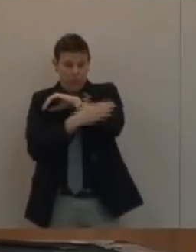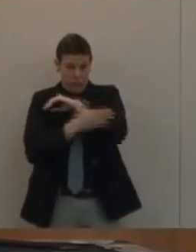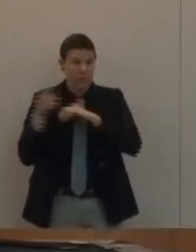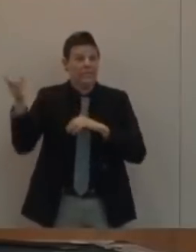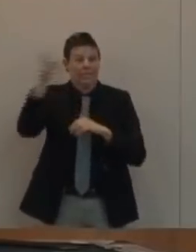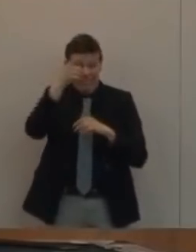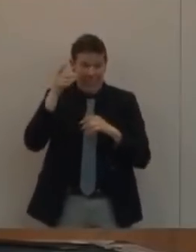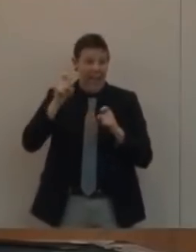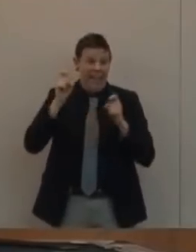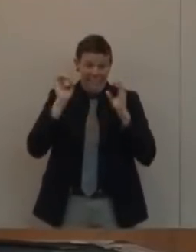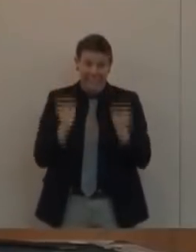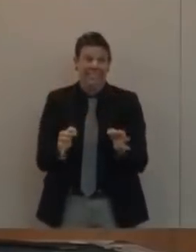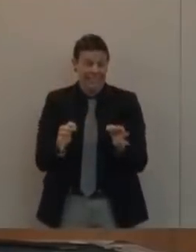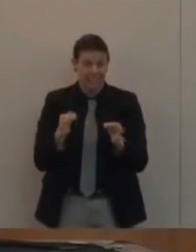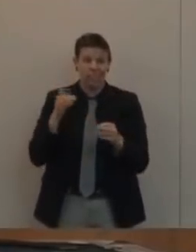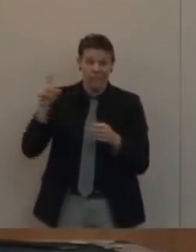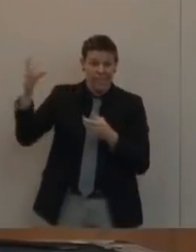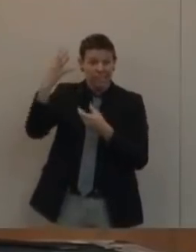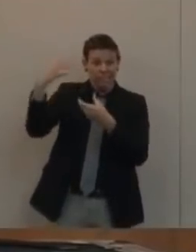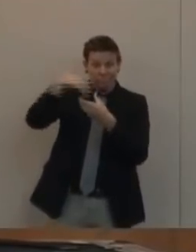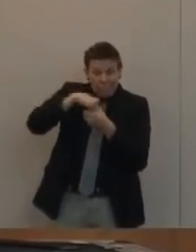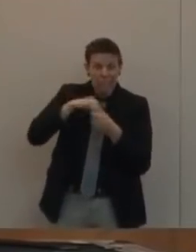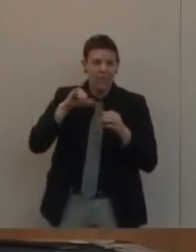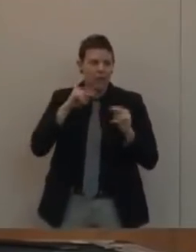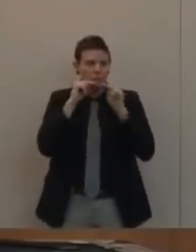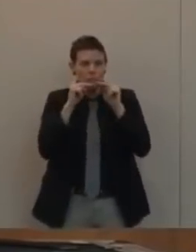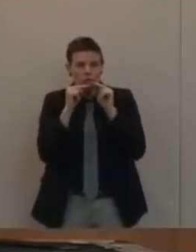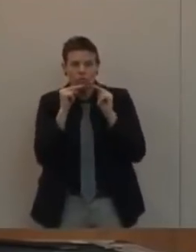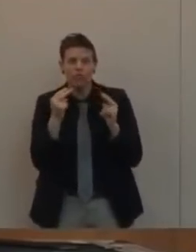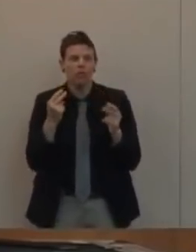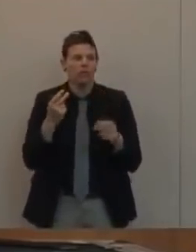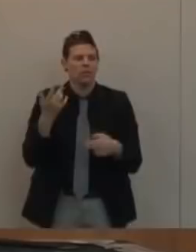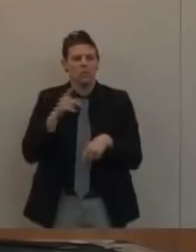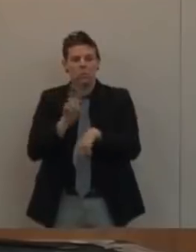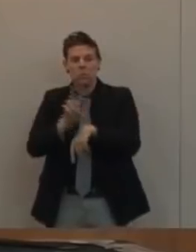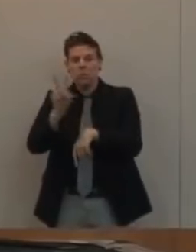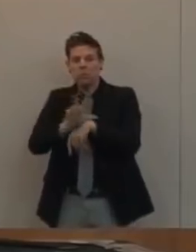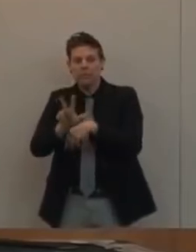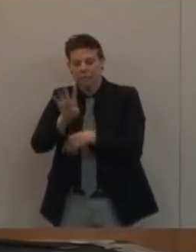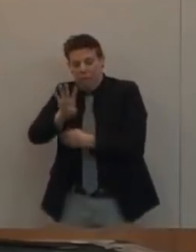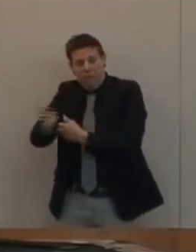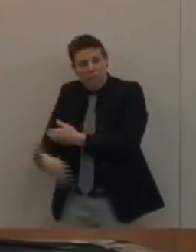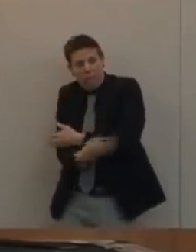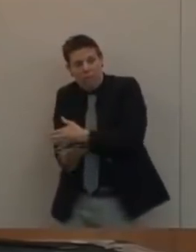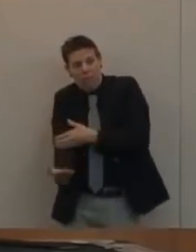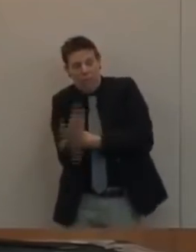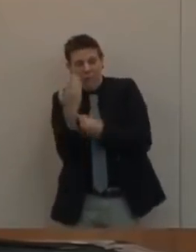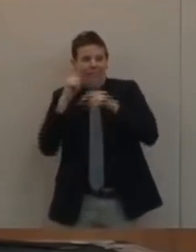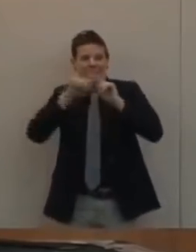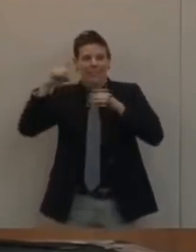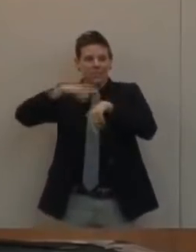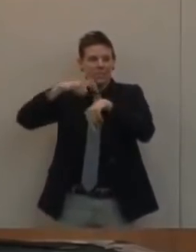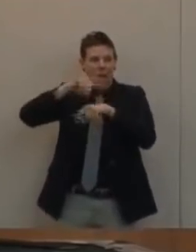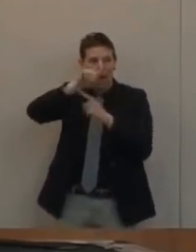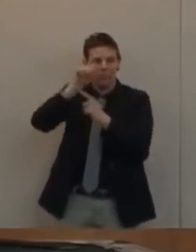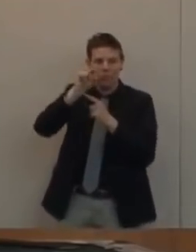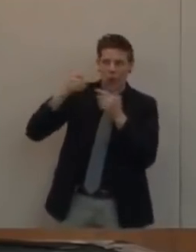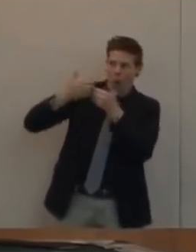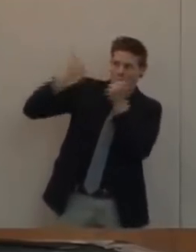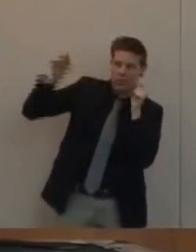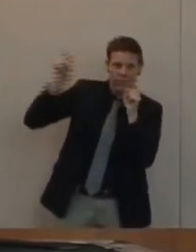be engaged in those negotiations at 2 and 3 and 4 in the morning, given the time differences around the globe.